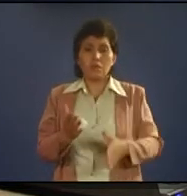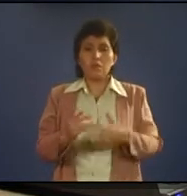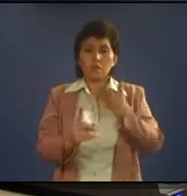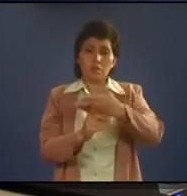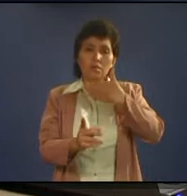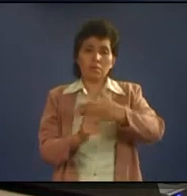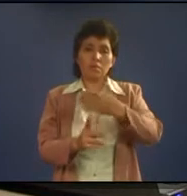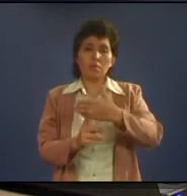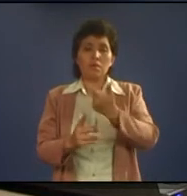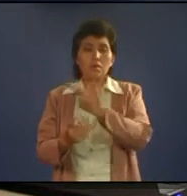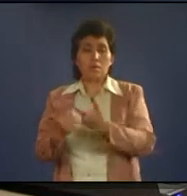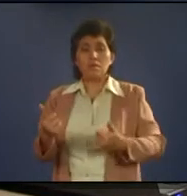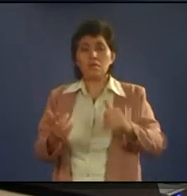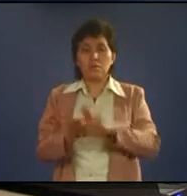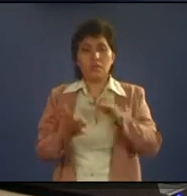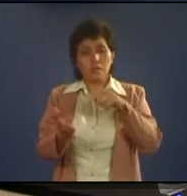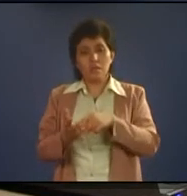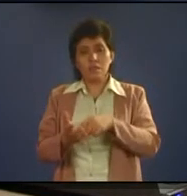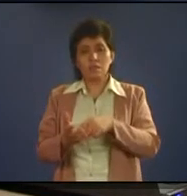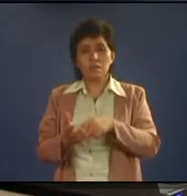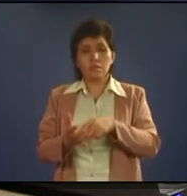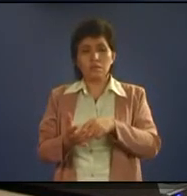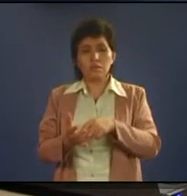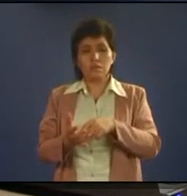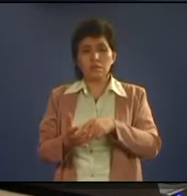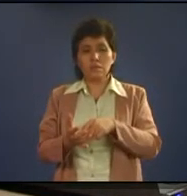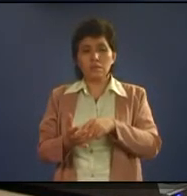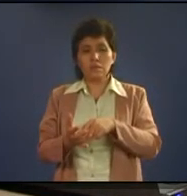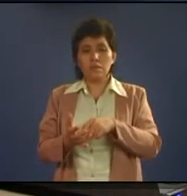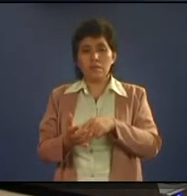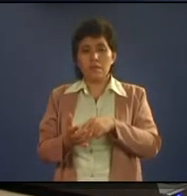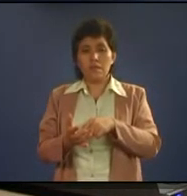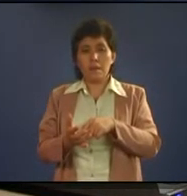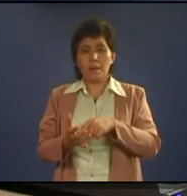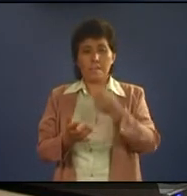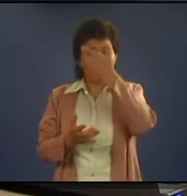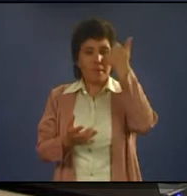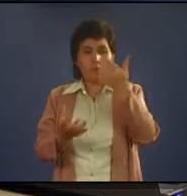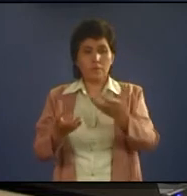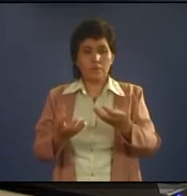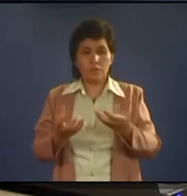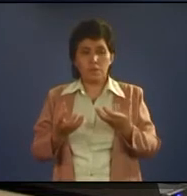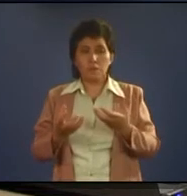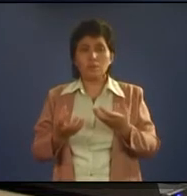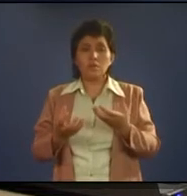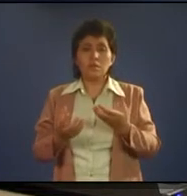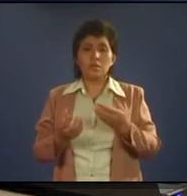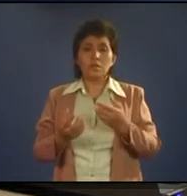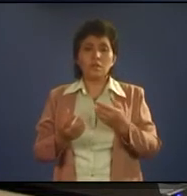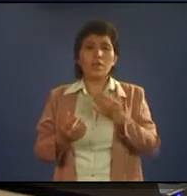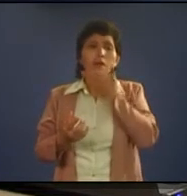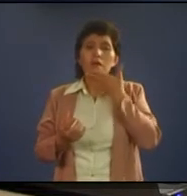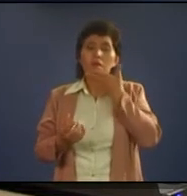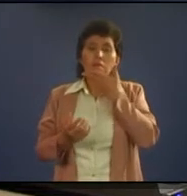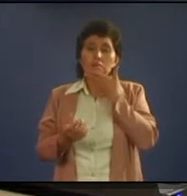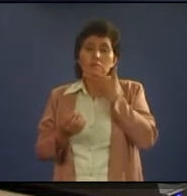Now this forms a huge peer pressure among students because they want to belong. Okay, young people want to be belonged, but the problem is